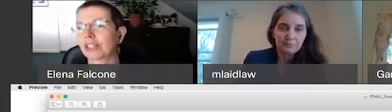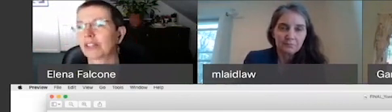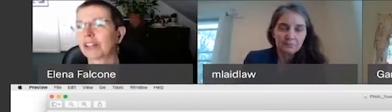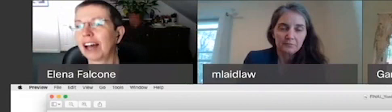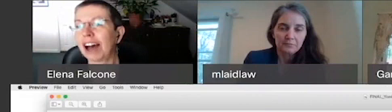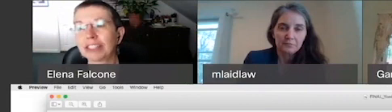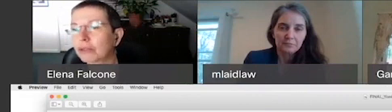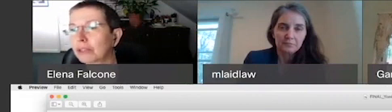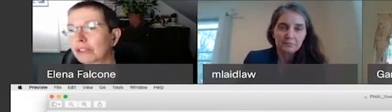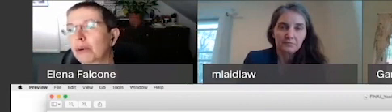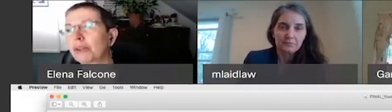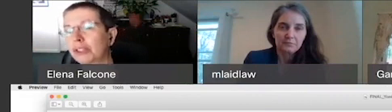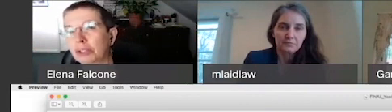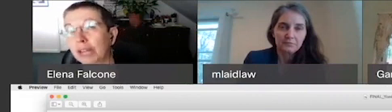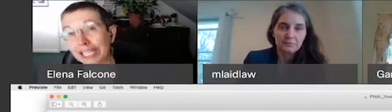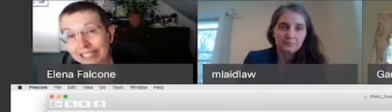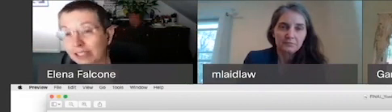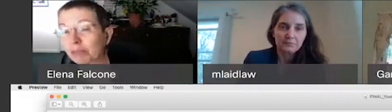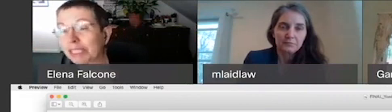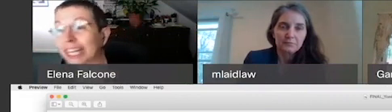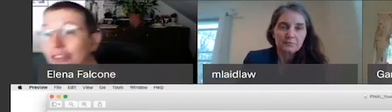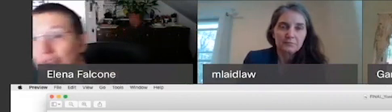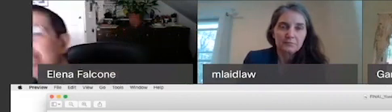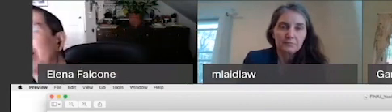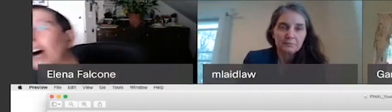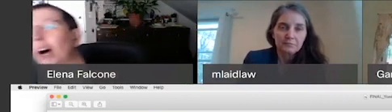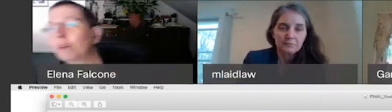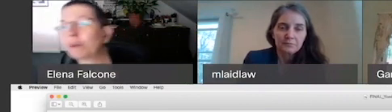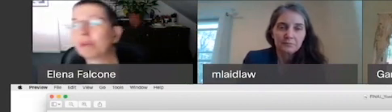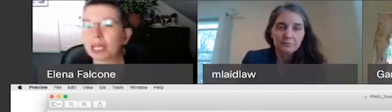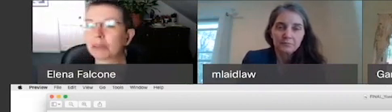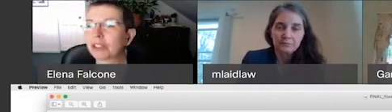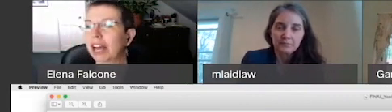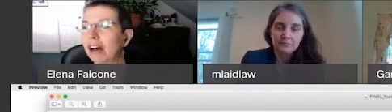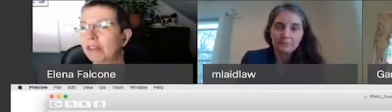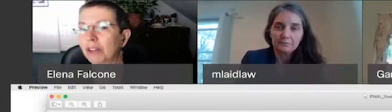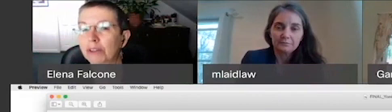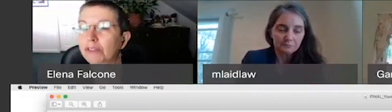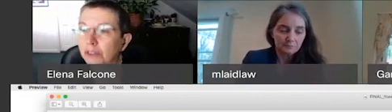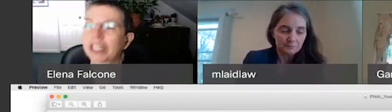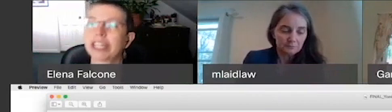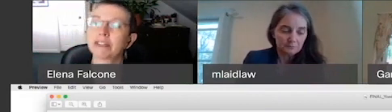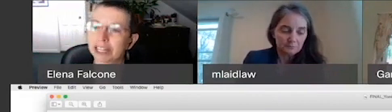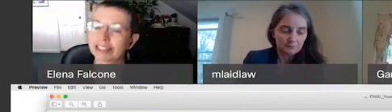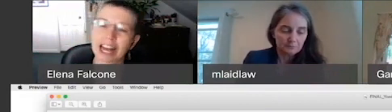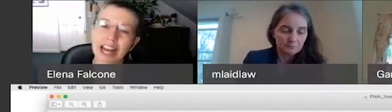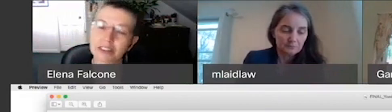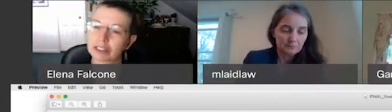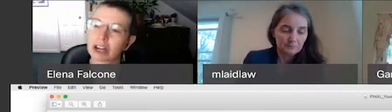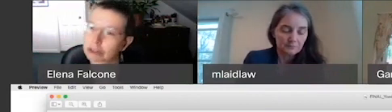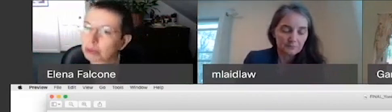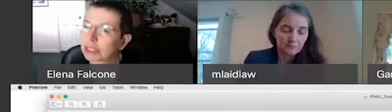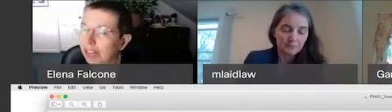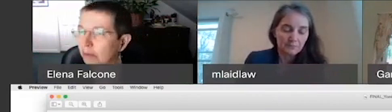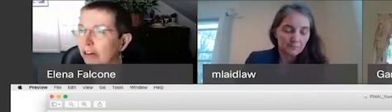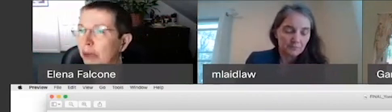successful. I too look forward to, I guess it's going to be next June, when we'll be able to have another full day event at the Yonkers